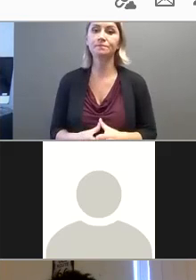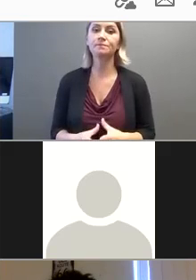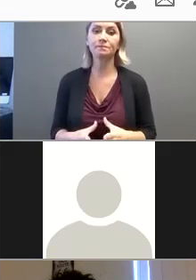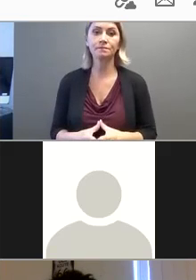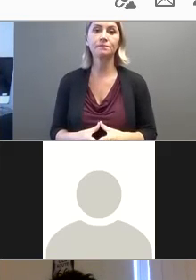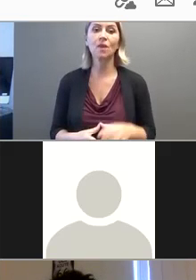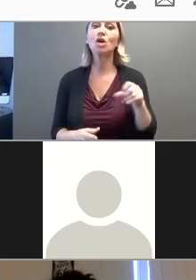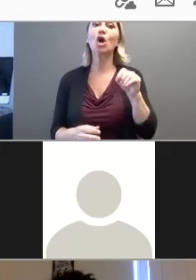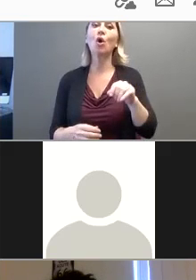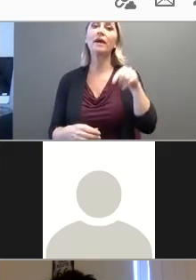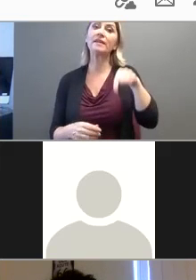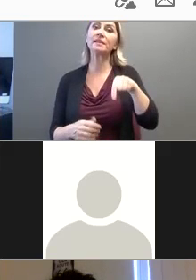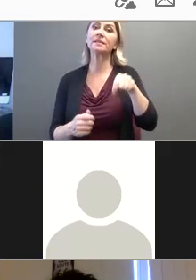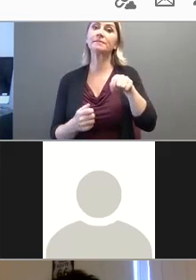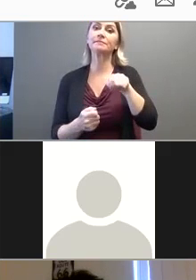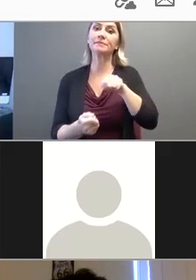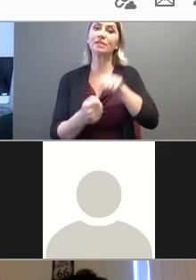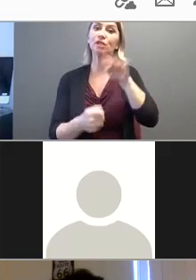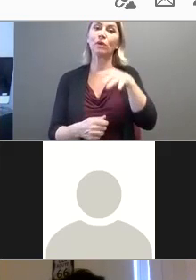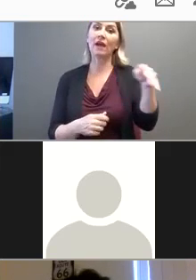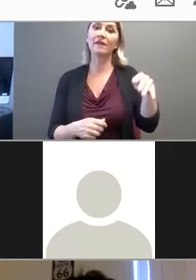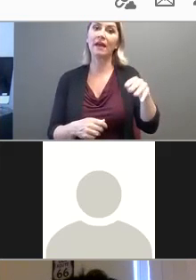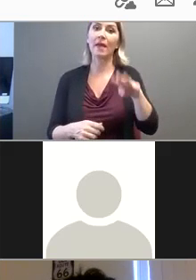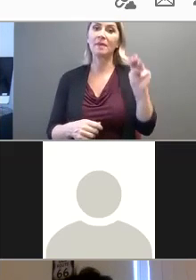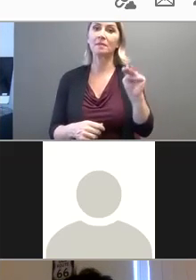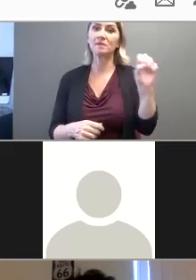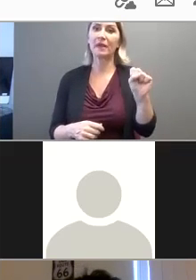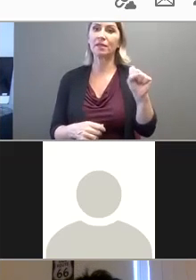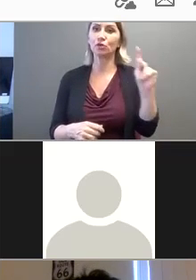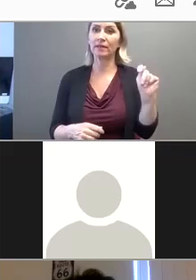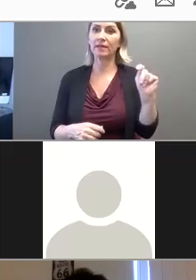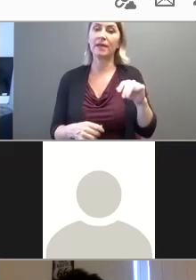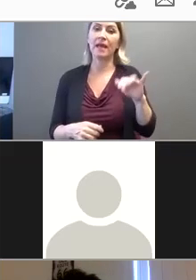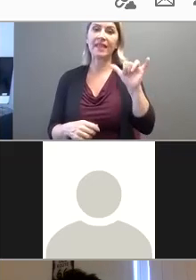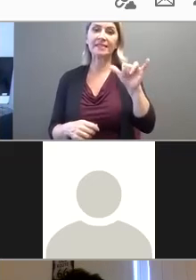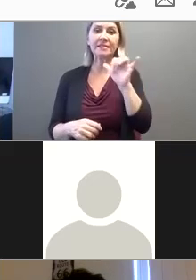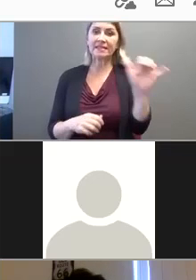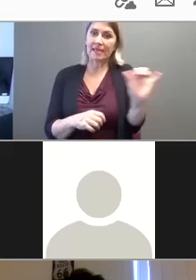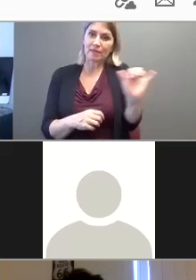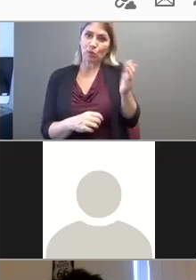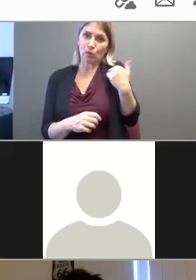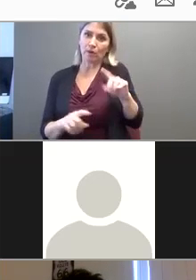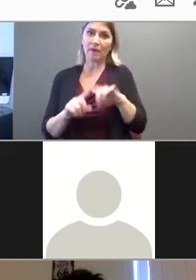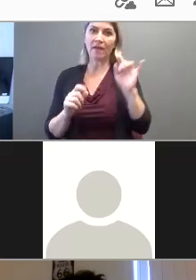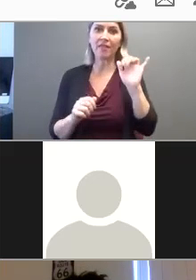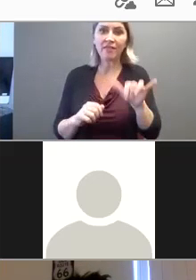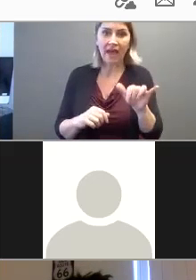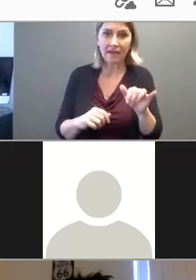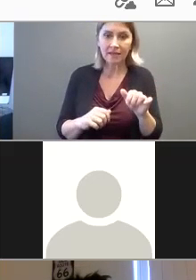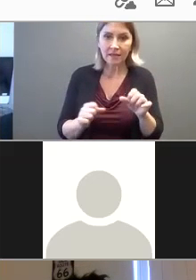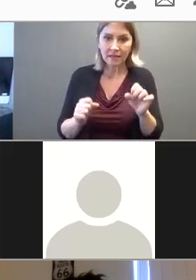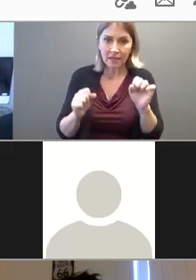So in this particular graph, the minimum spanning tree, this is not the same graph as earlier. This particular graph, the minimum spanning tree ends up having a cost of